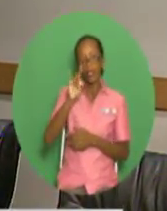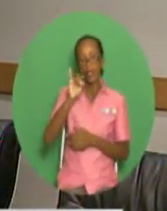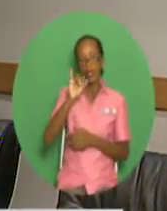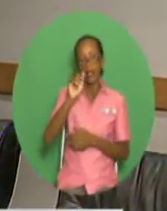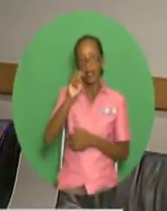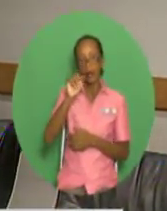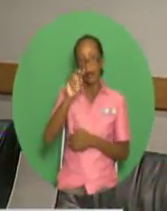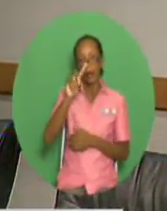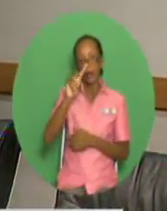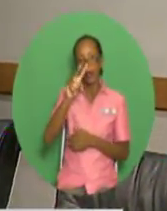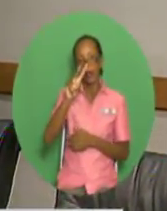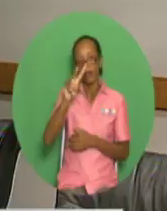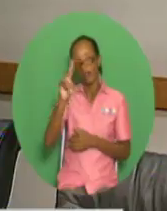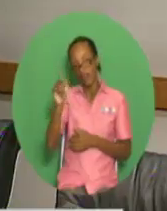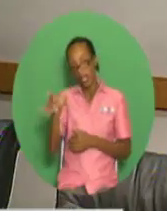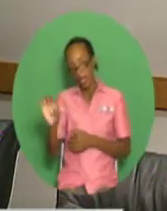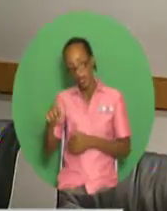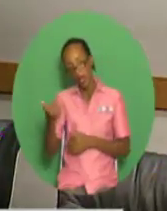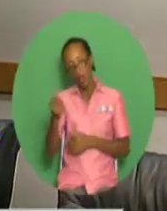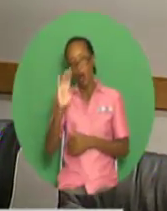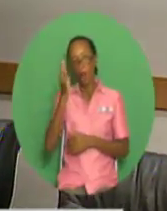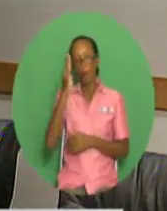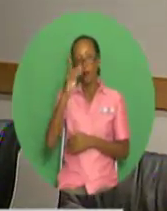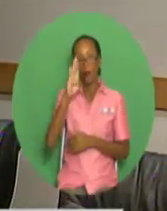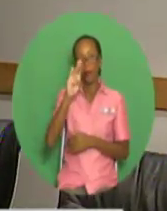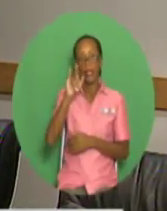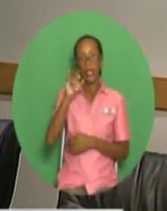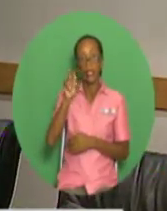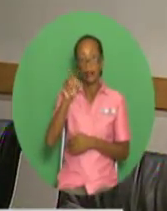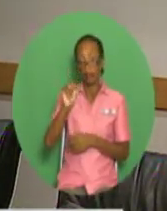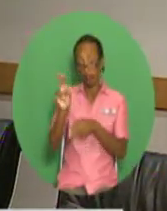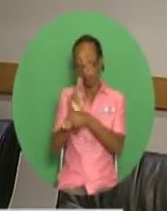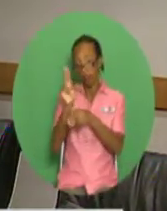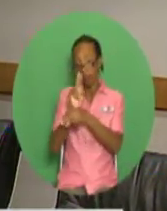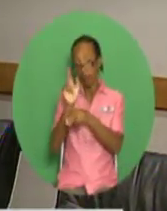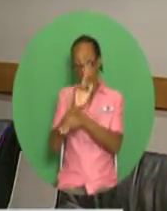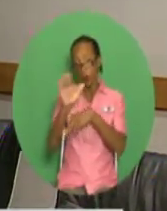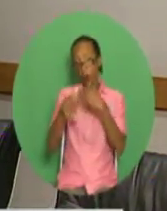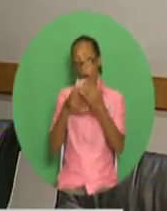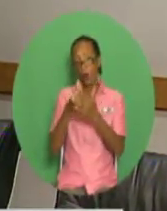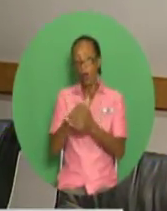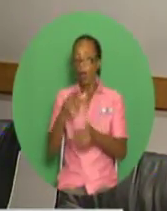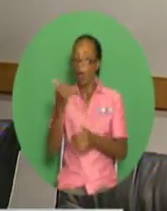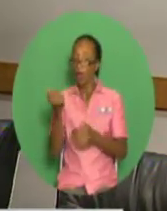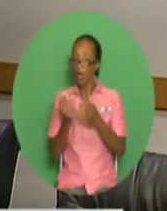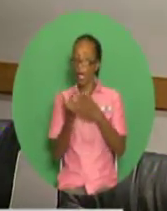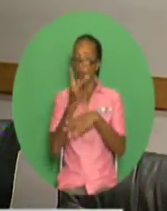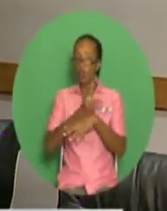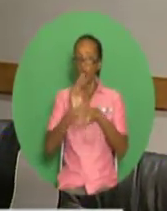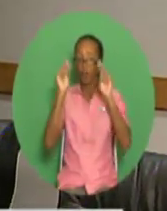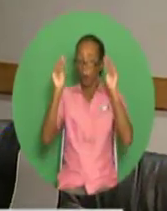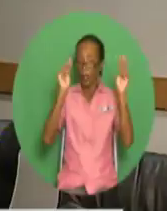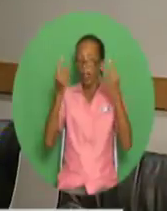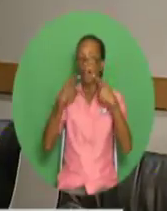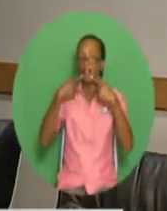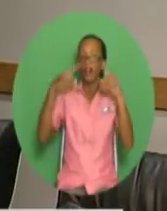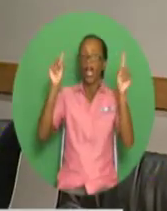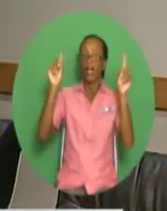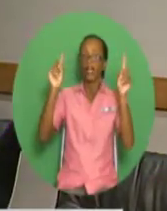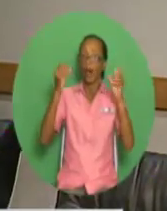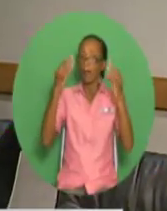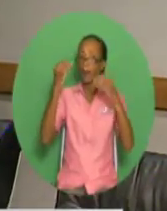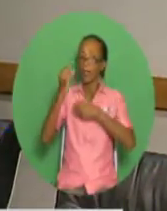Range, for Blue Basin. They're going to utilize that. The Minister of Agriculture, finally, for so